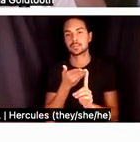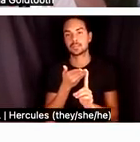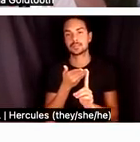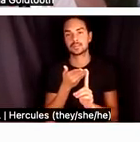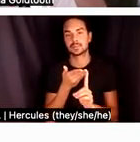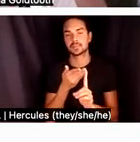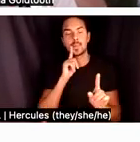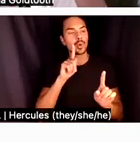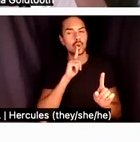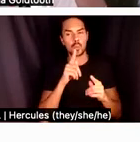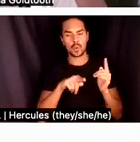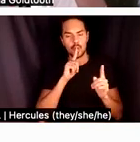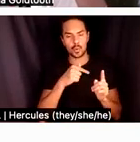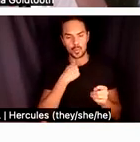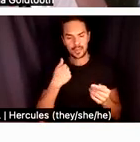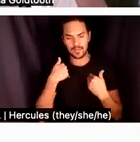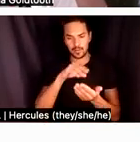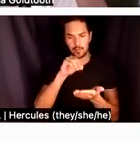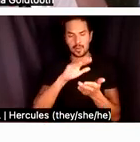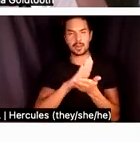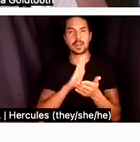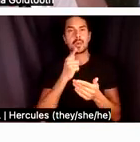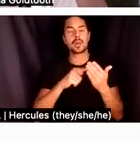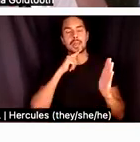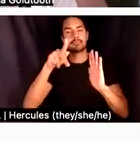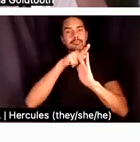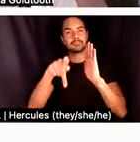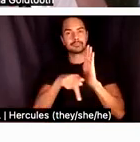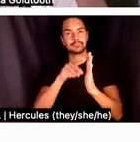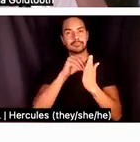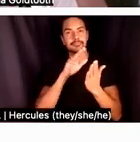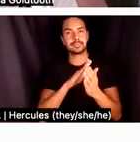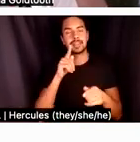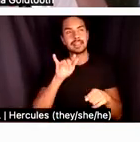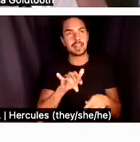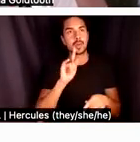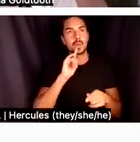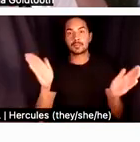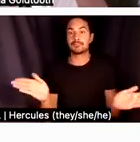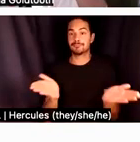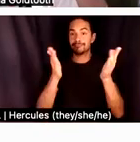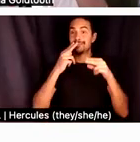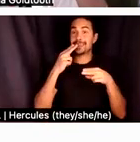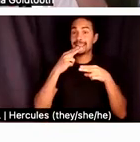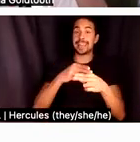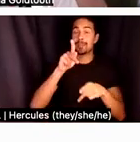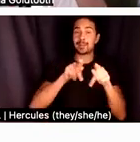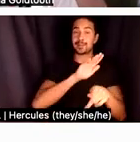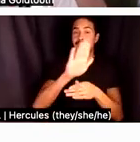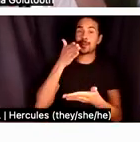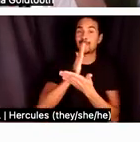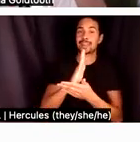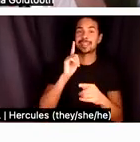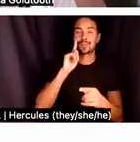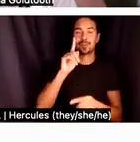what do we have in writing? What is codified that will either promote and name people's right to